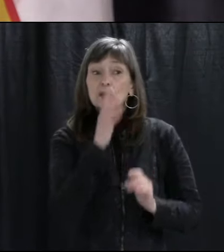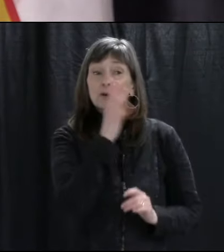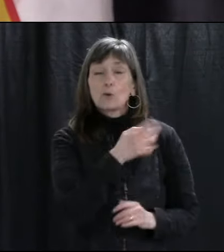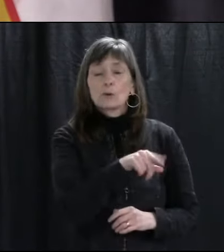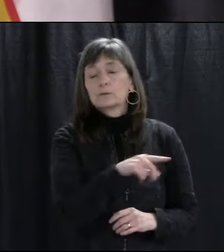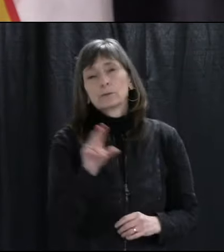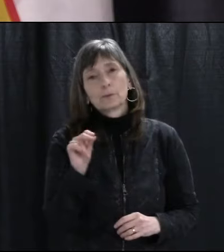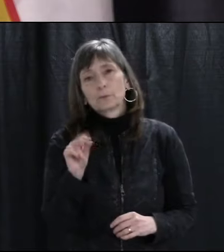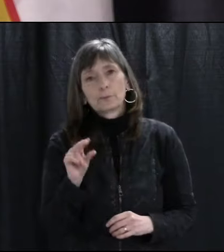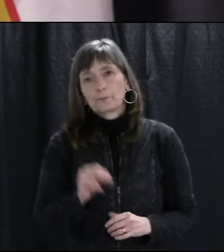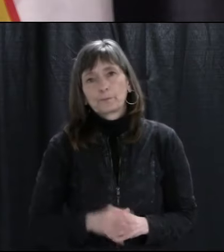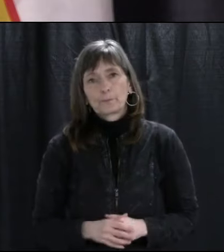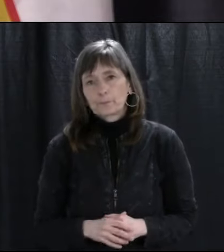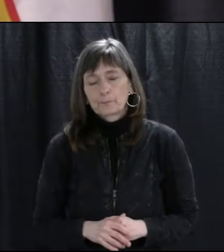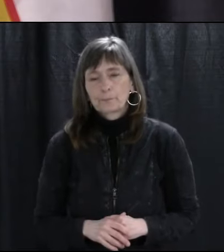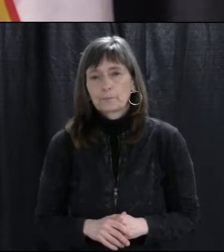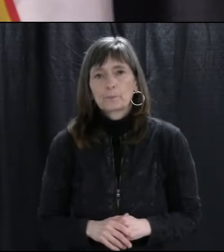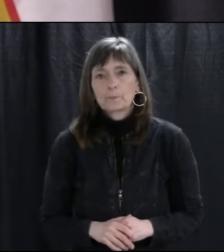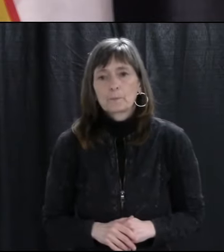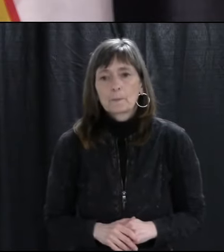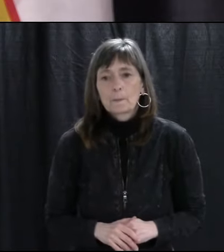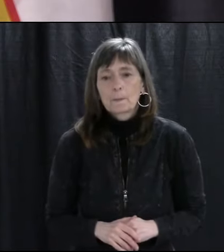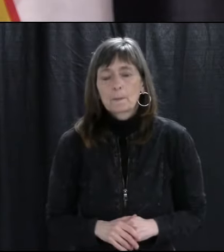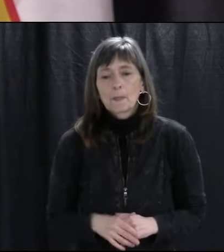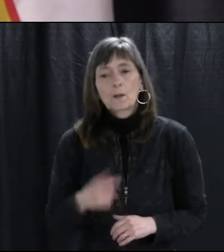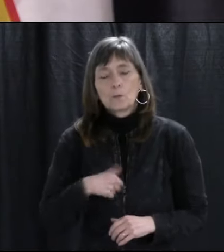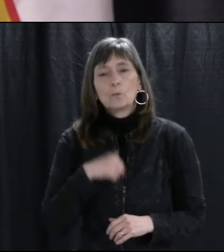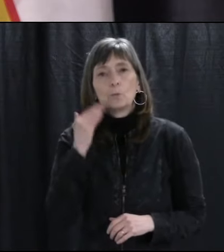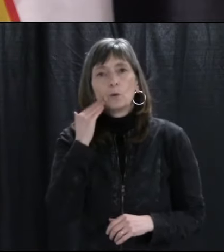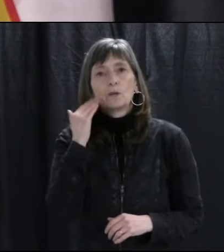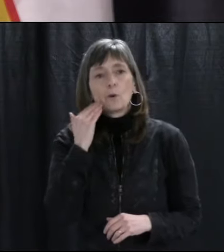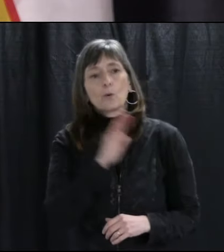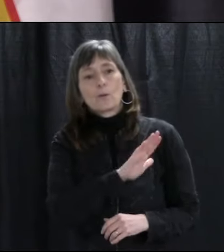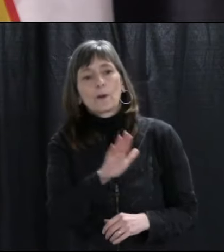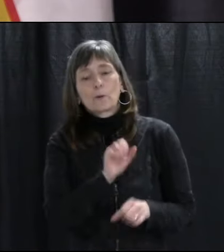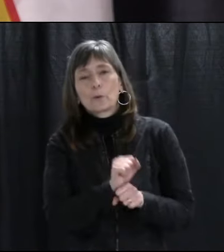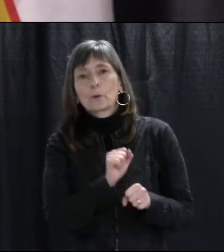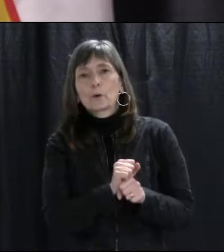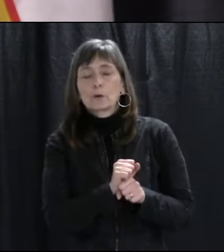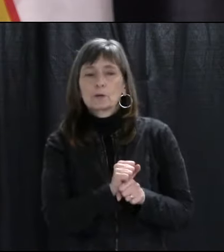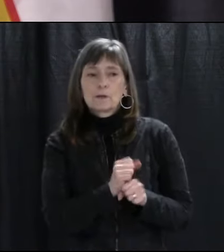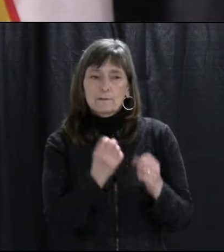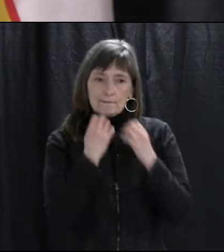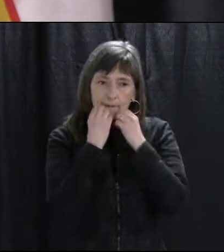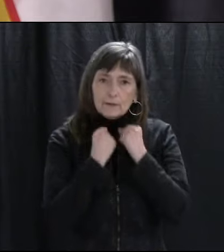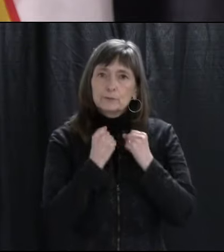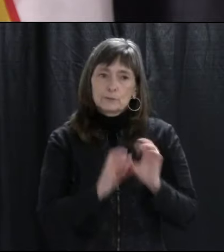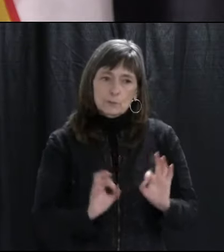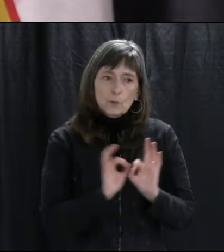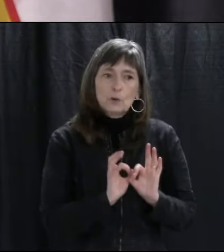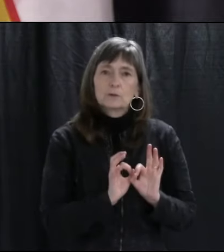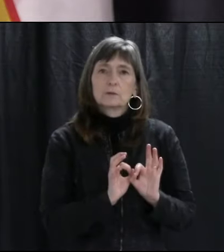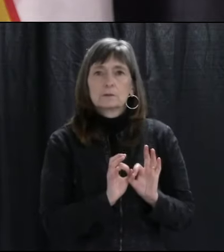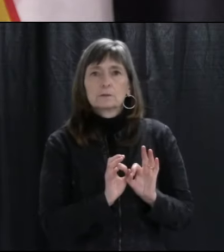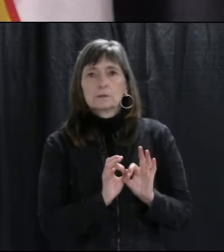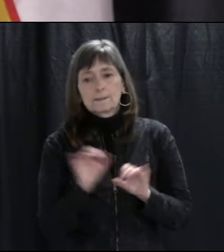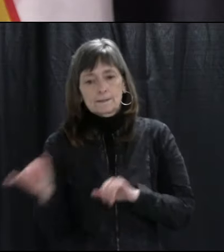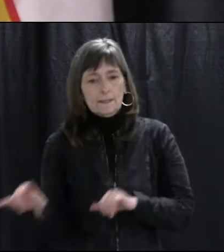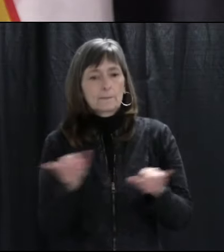include others as we move through this. We fully are aware of the work that they do in providing those services, and we want to support them as well.